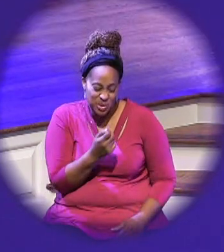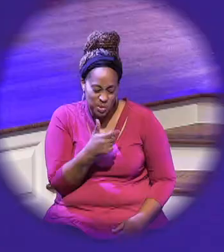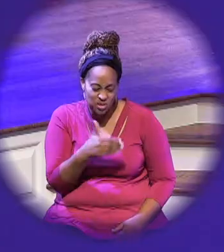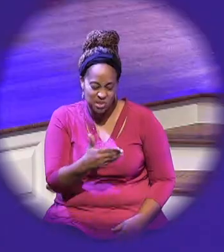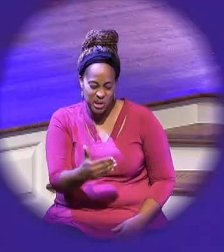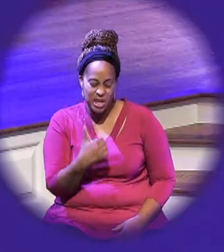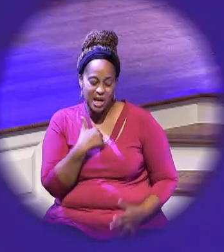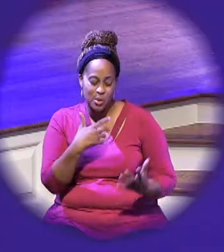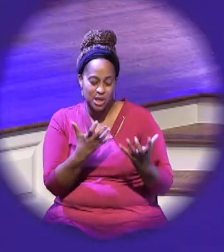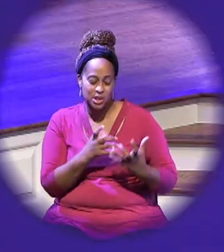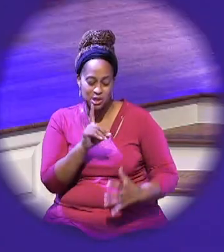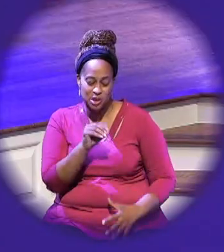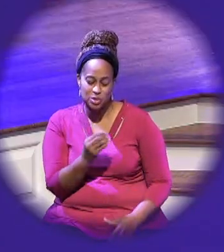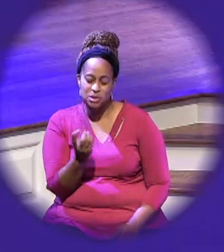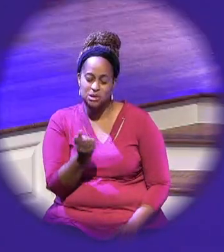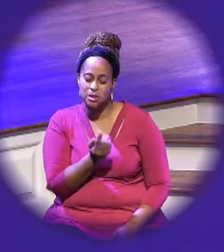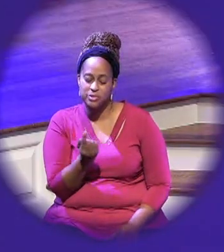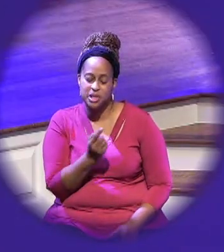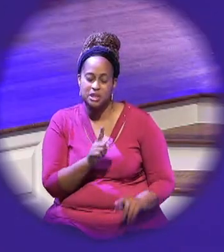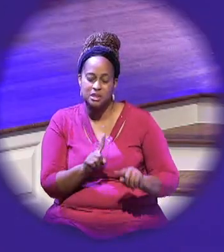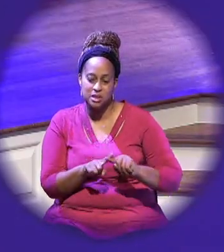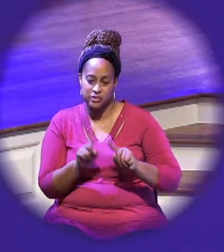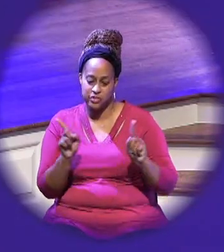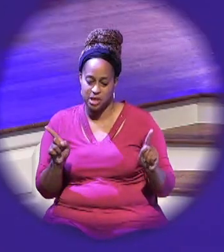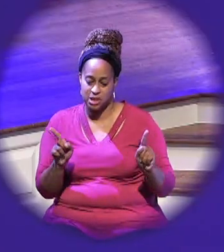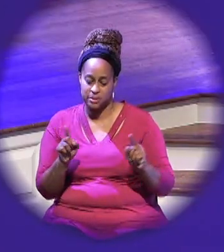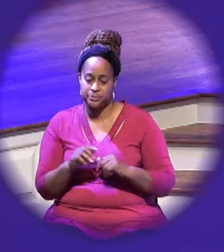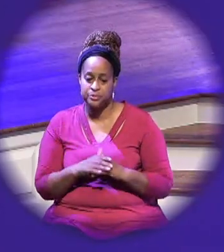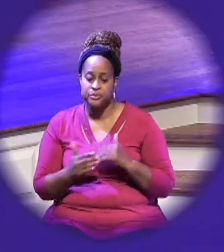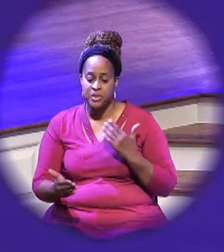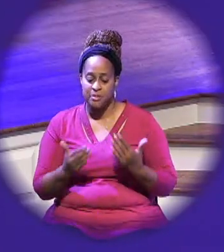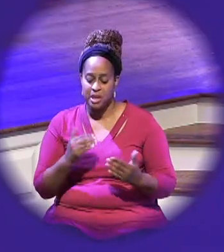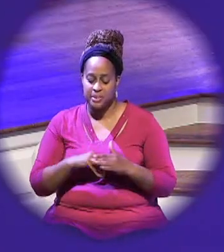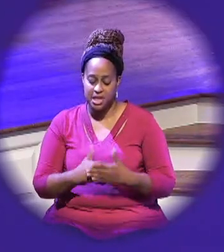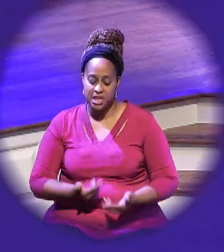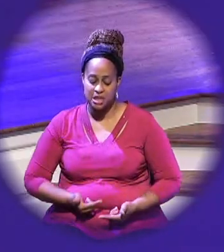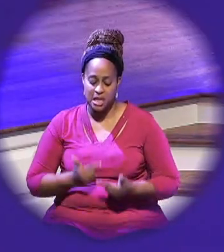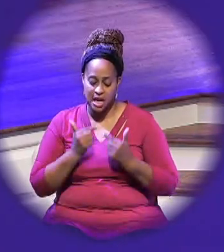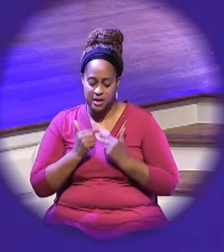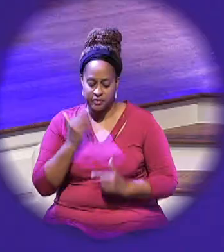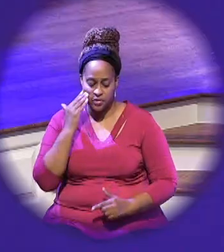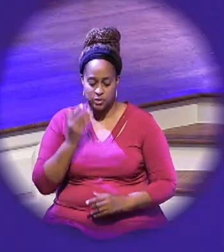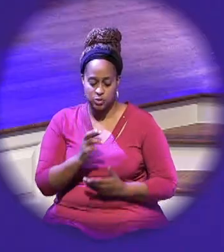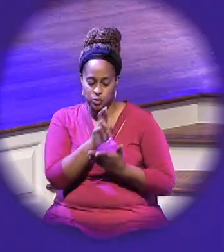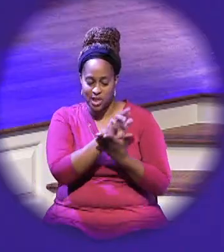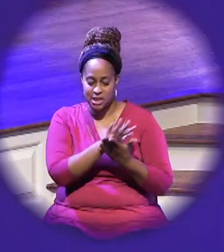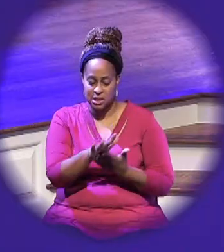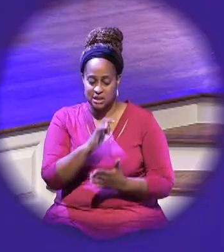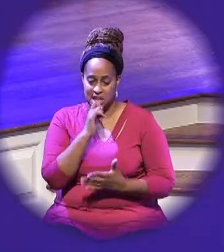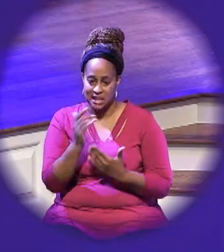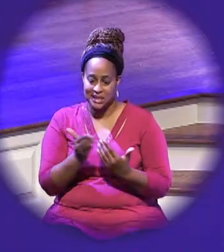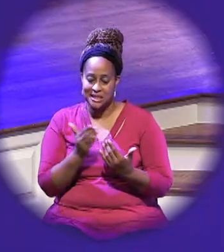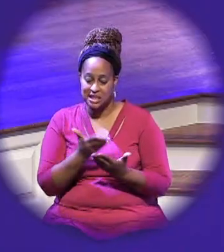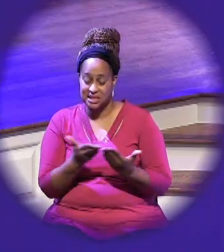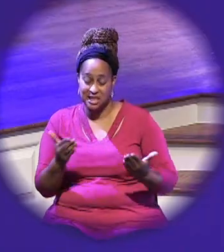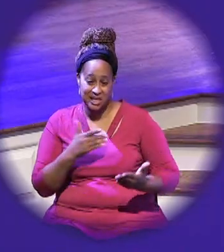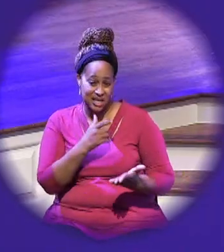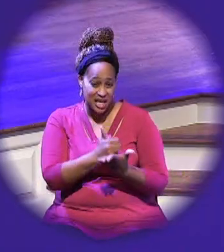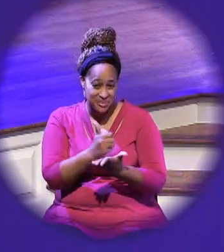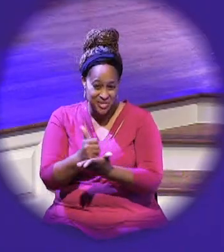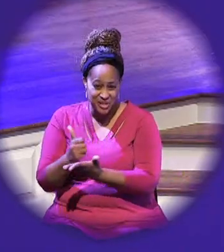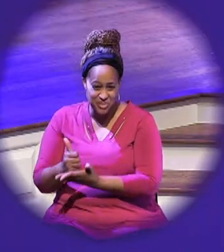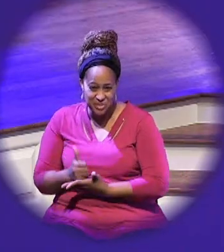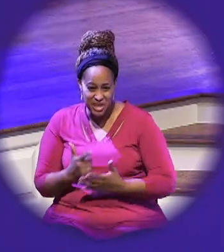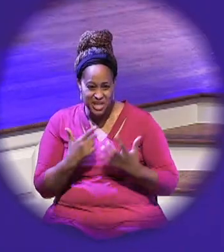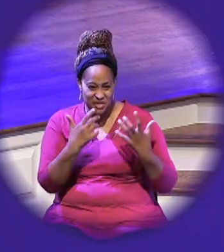want to do something different. And maybe in life, because we know that righteousness is not the easiest thing. Can I get an amen from all the